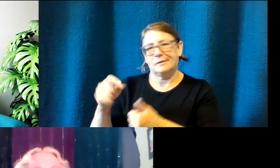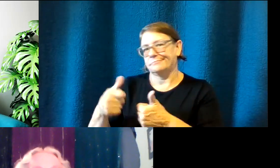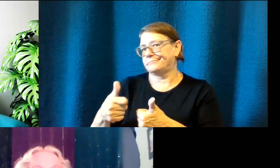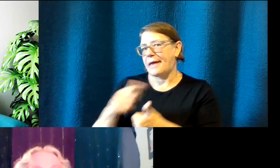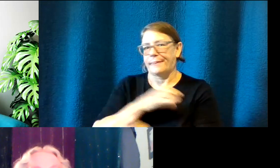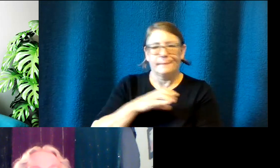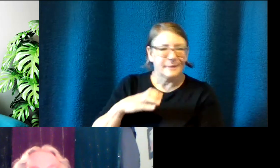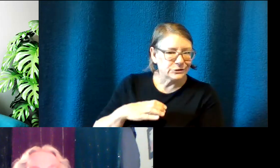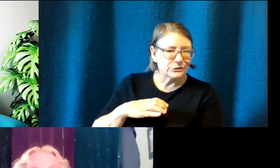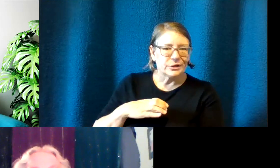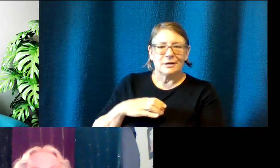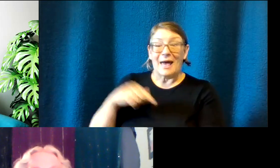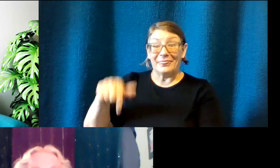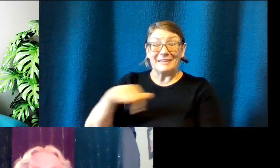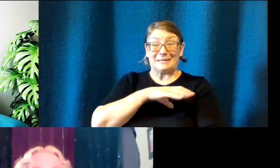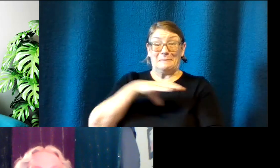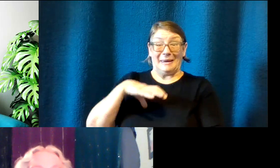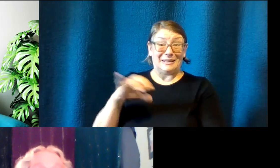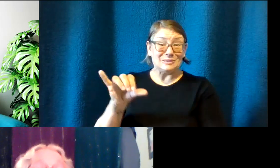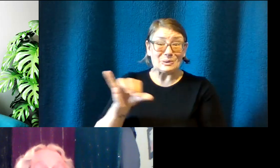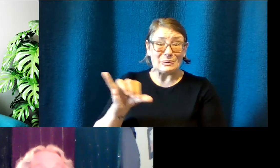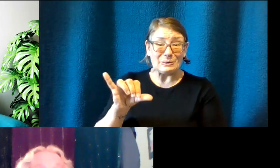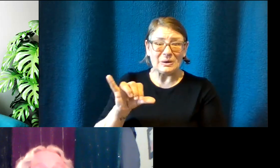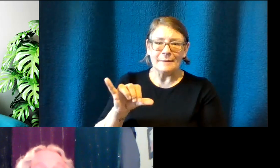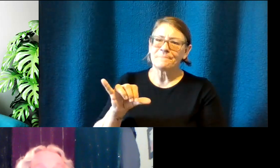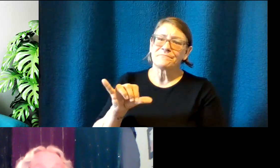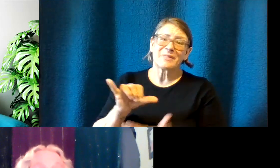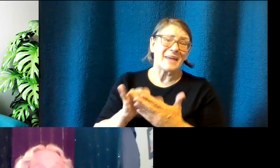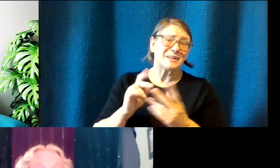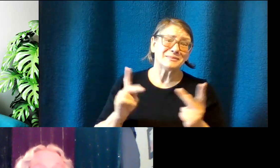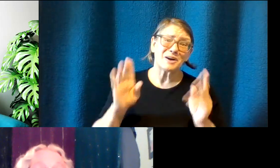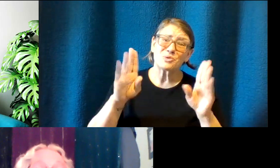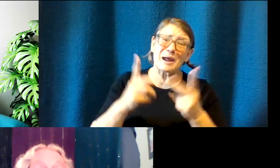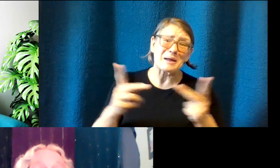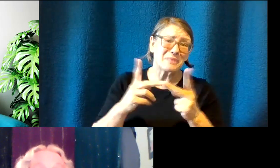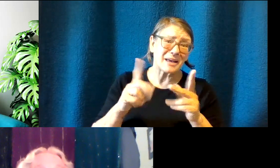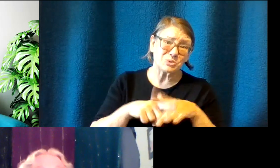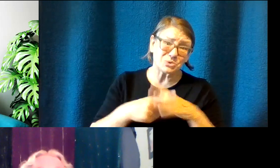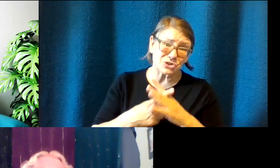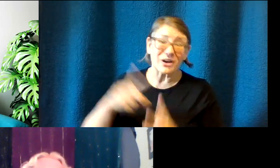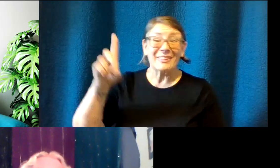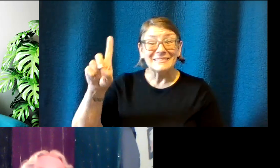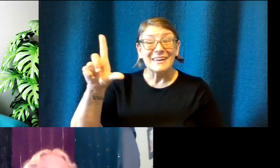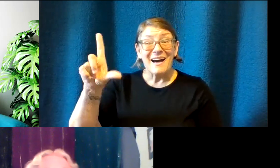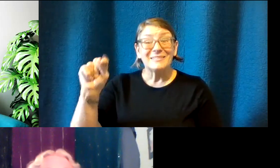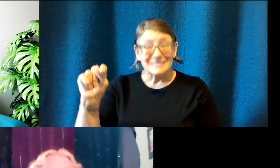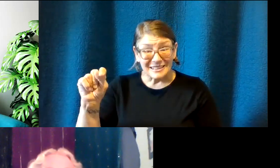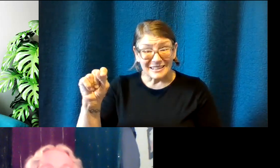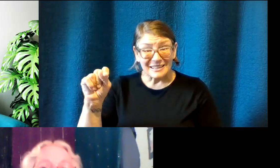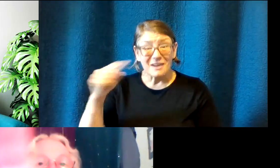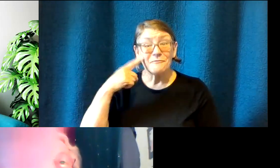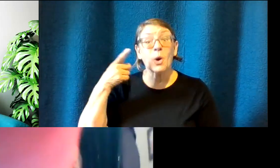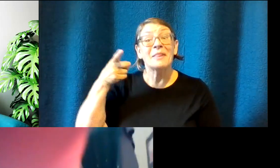commission and this committee, that's a great place to start, that the DLT would have